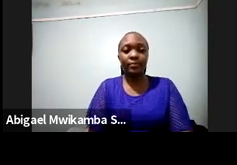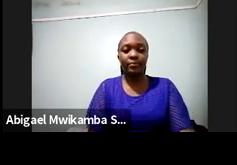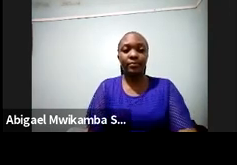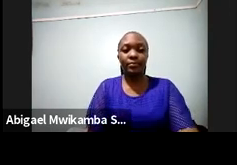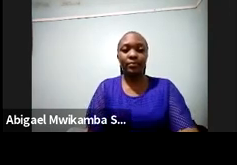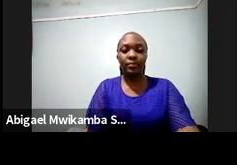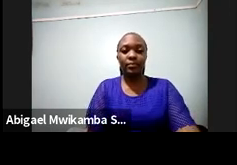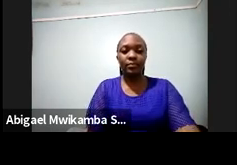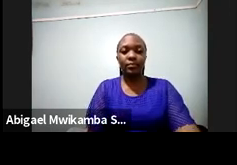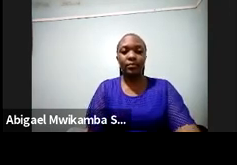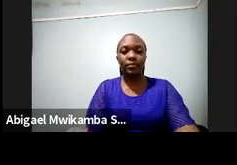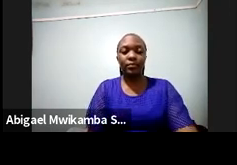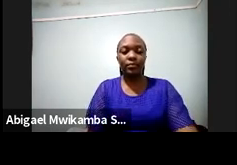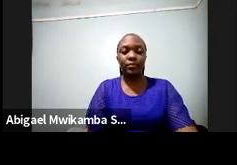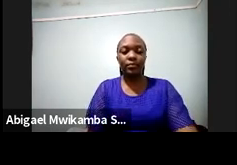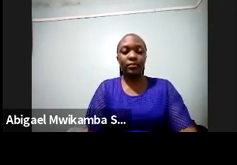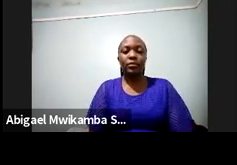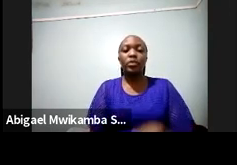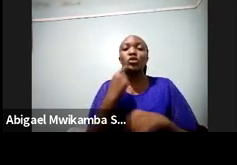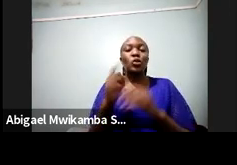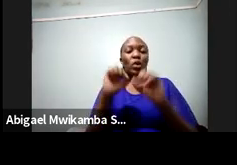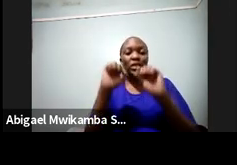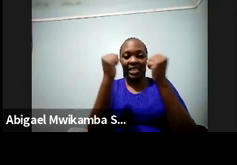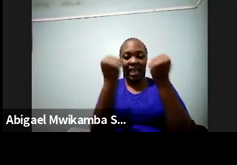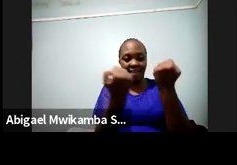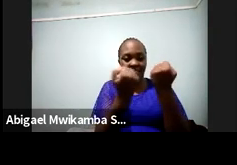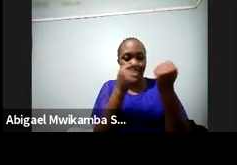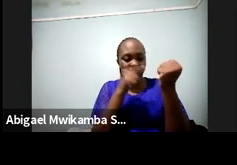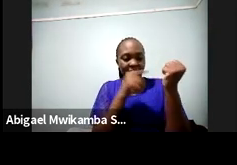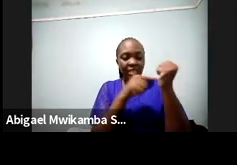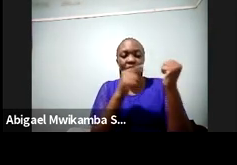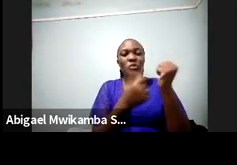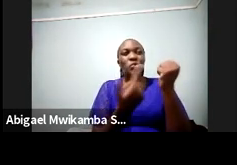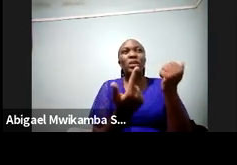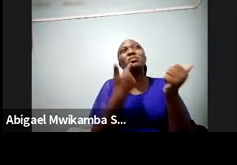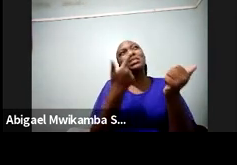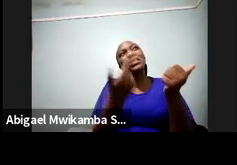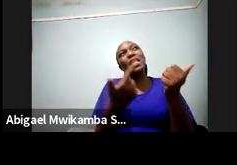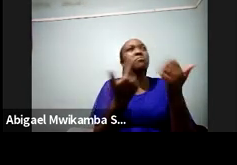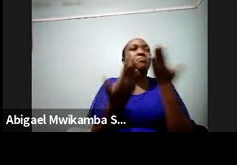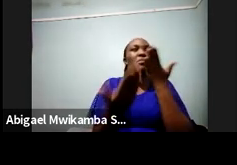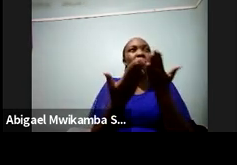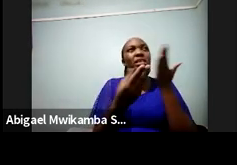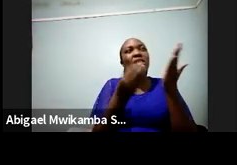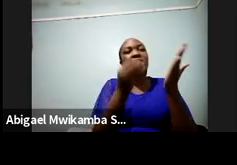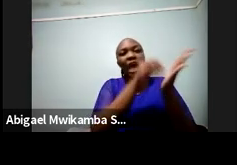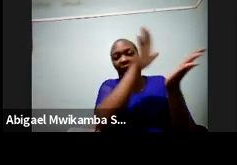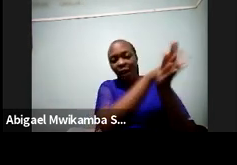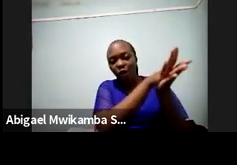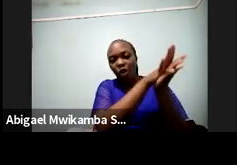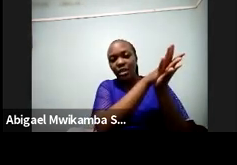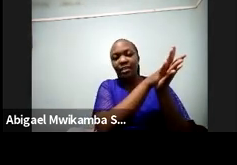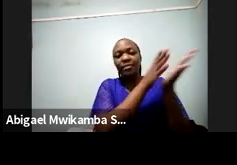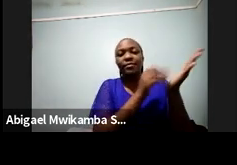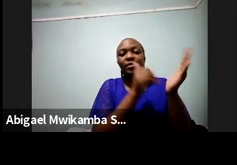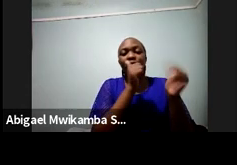So savings is sort of a record of the money you are saving each month. It could be in cash, it could be in your mobile,